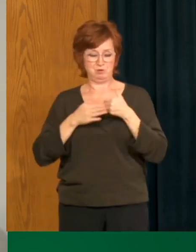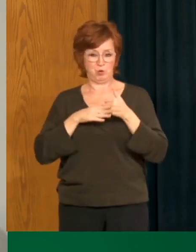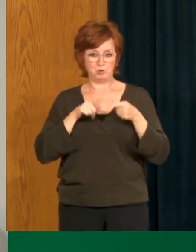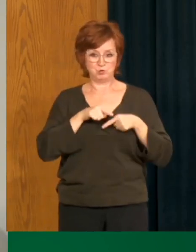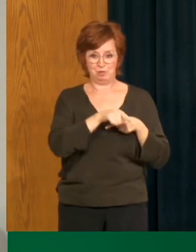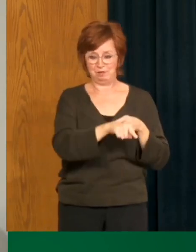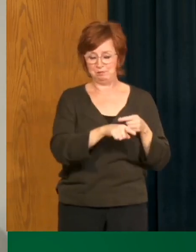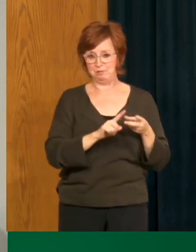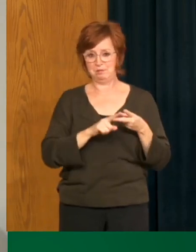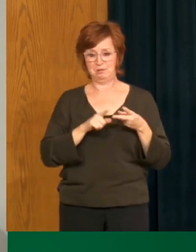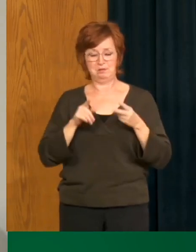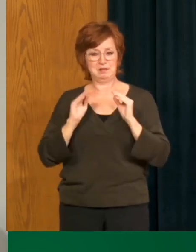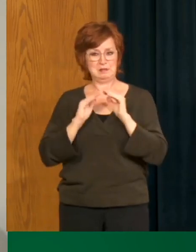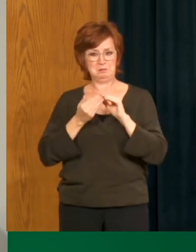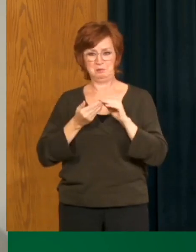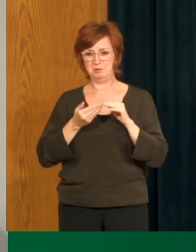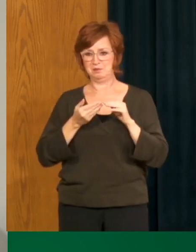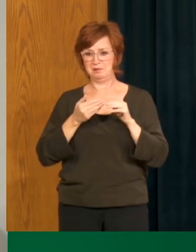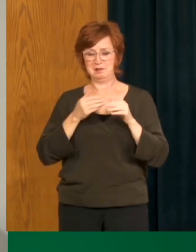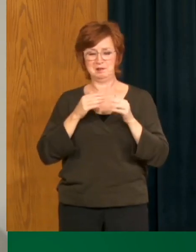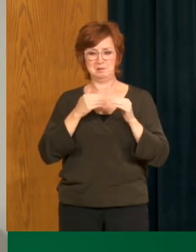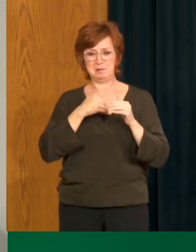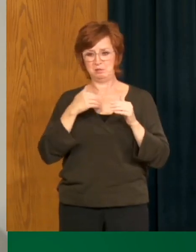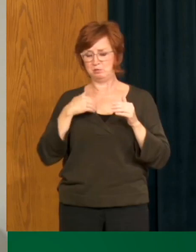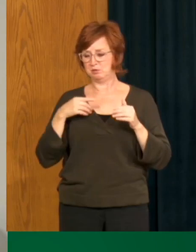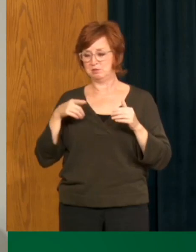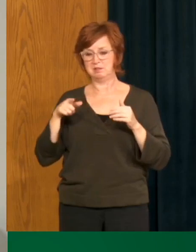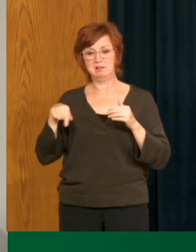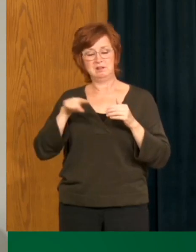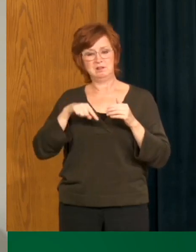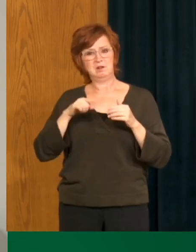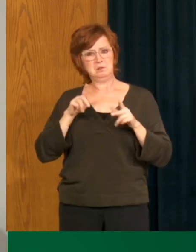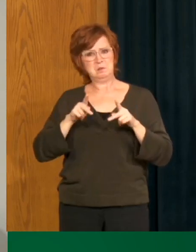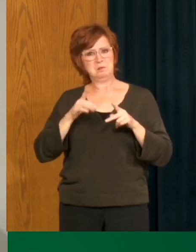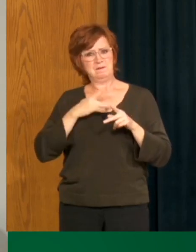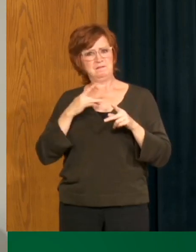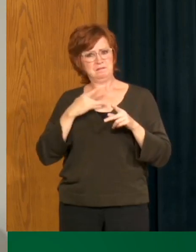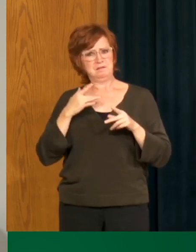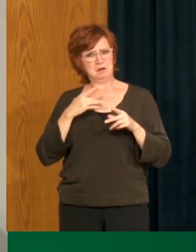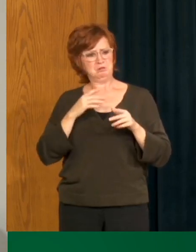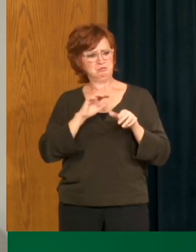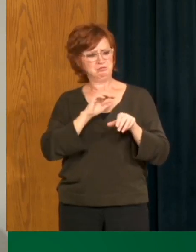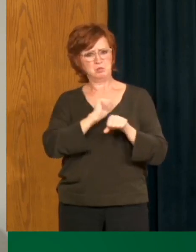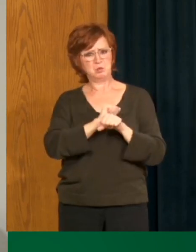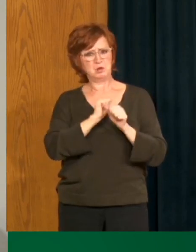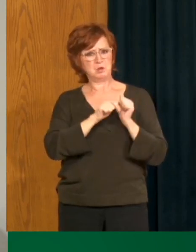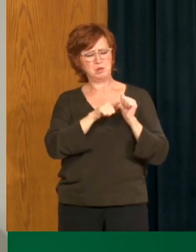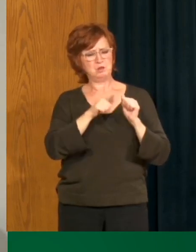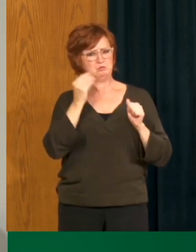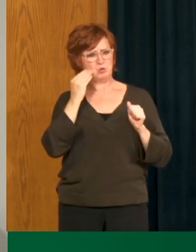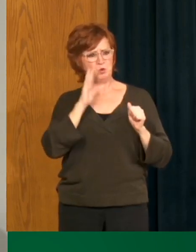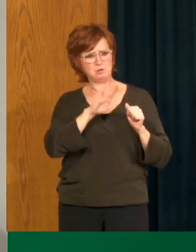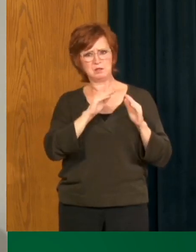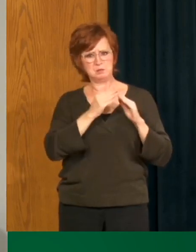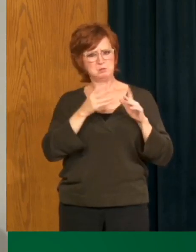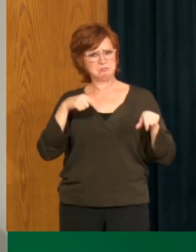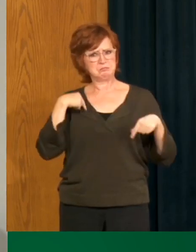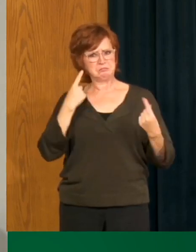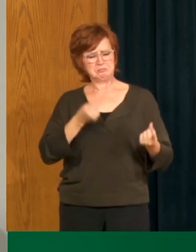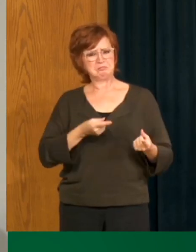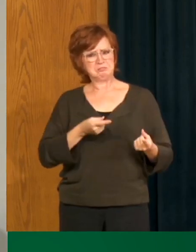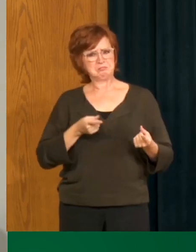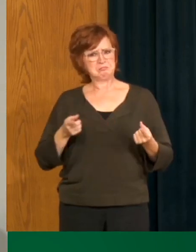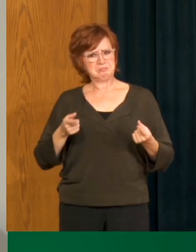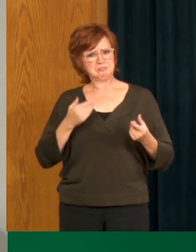I think public health staff at the front line understand the situation. They work very closely with communities, and that's exactly what's happening.